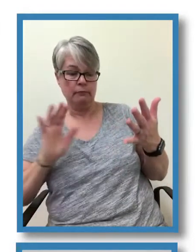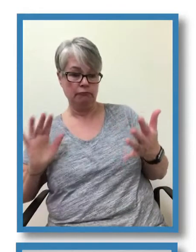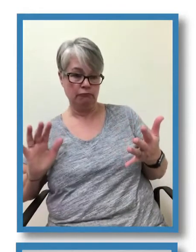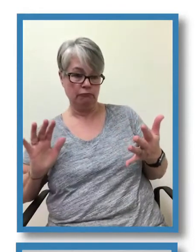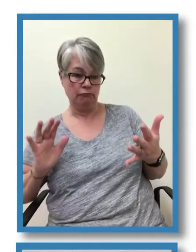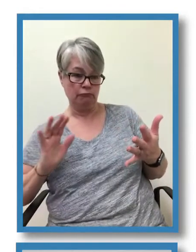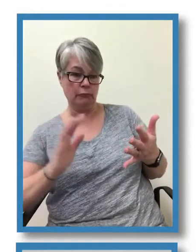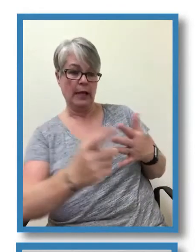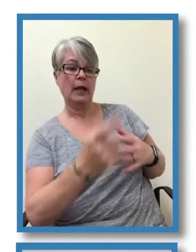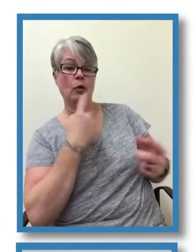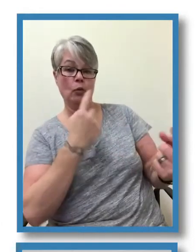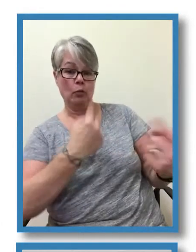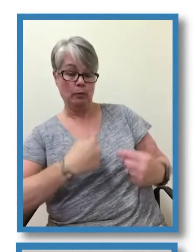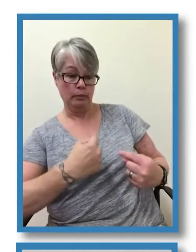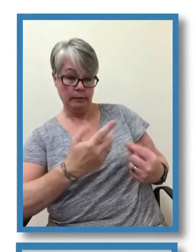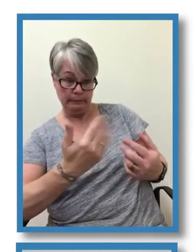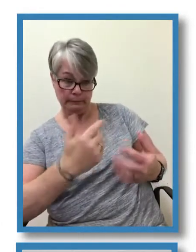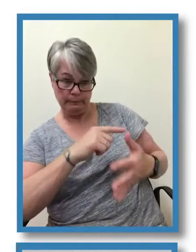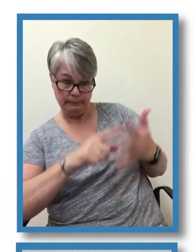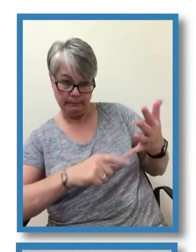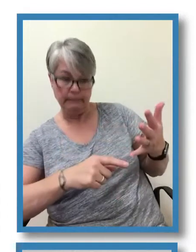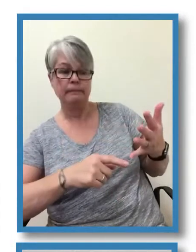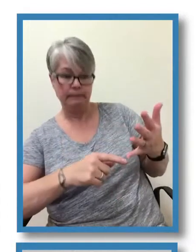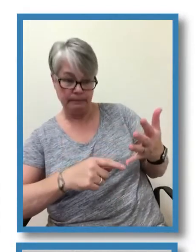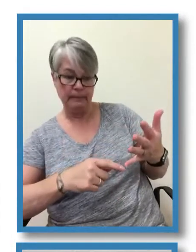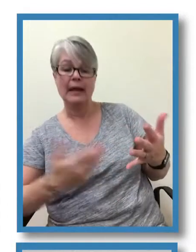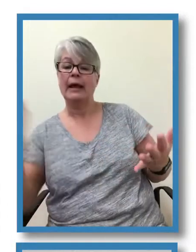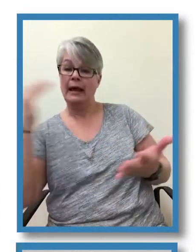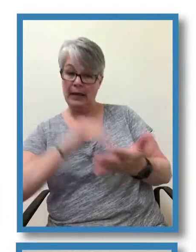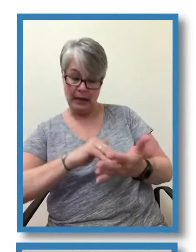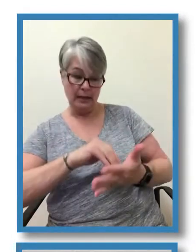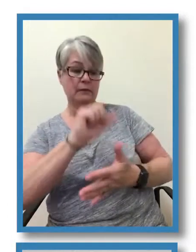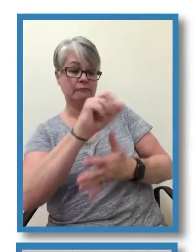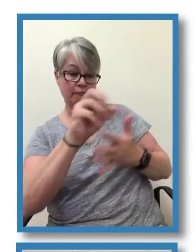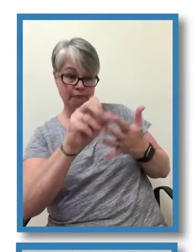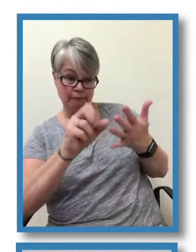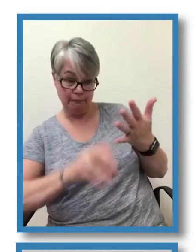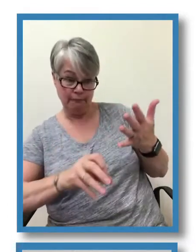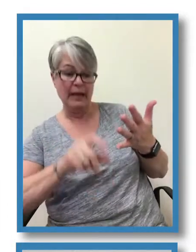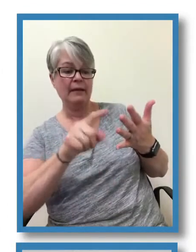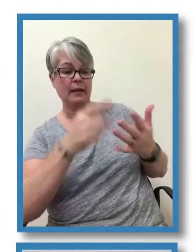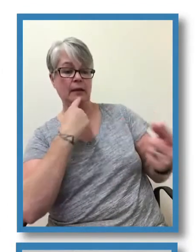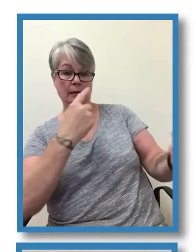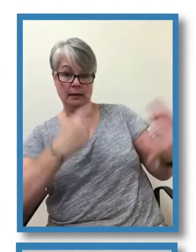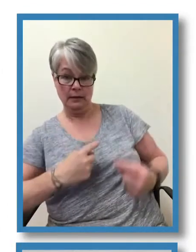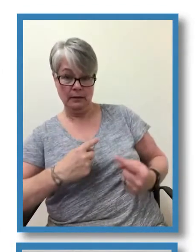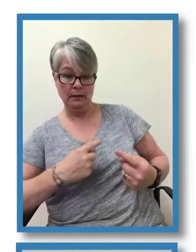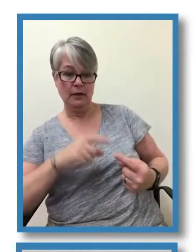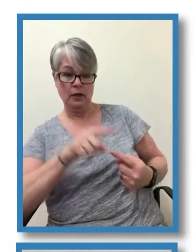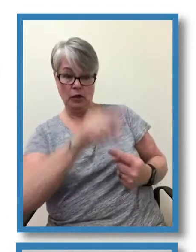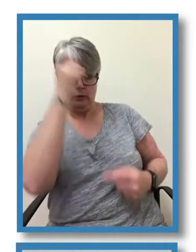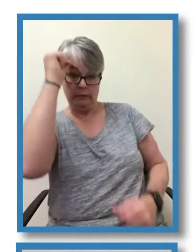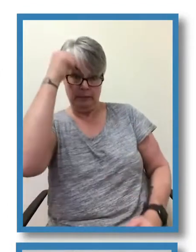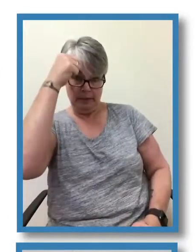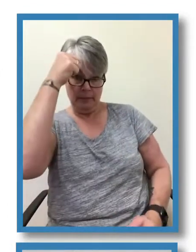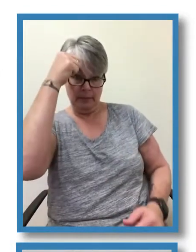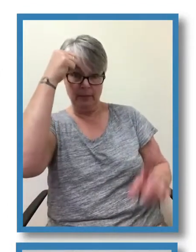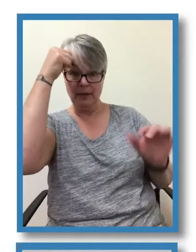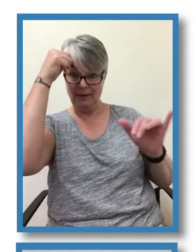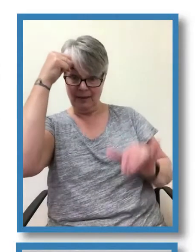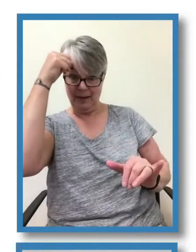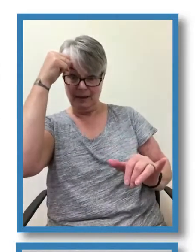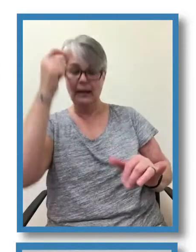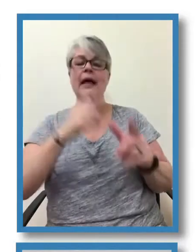go on, and then what we do, there are tests of attention which are listed there. Those are